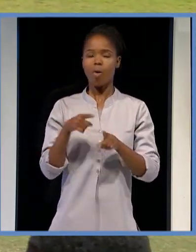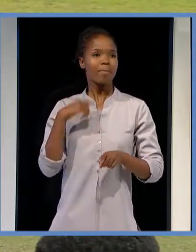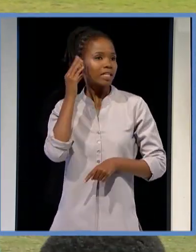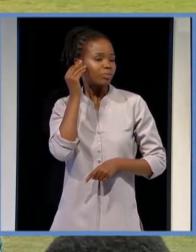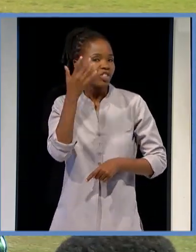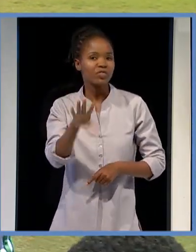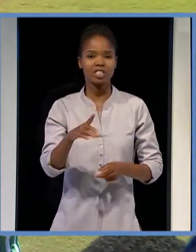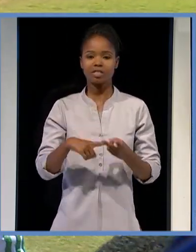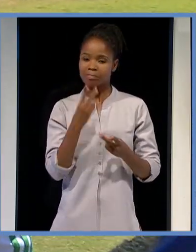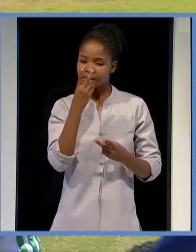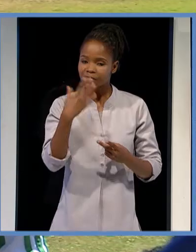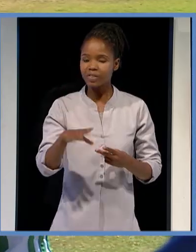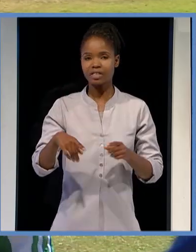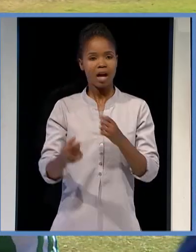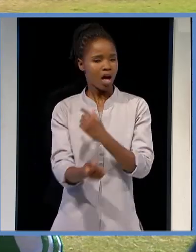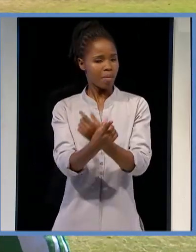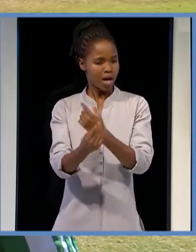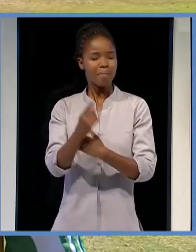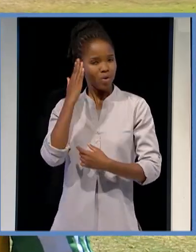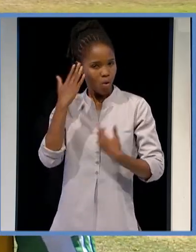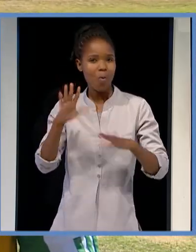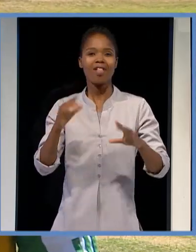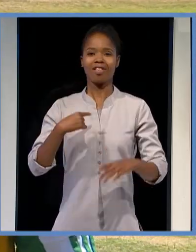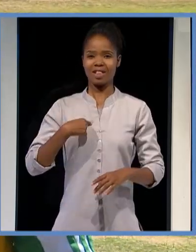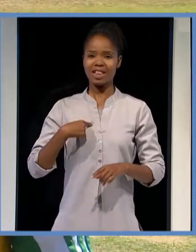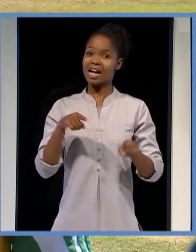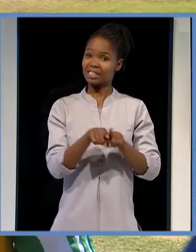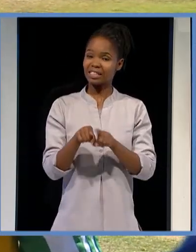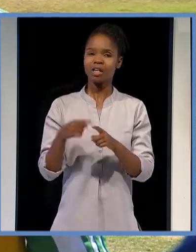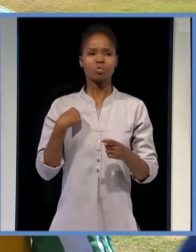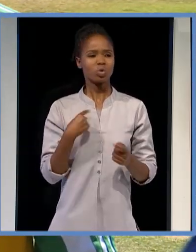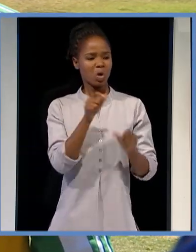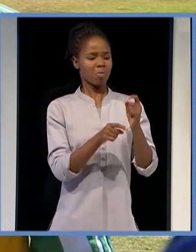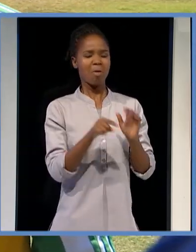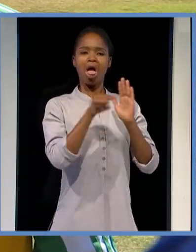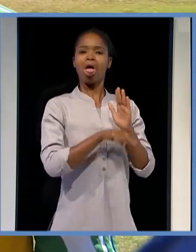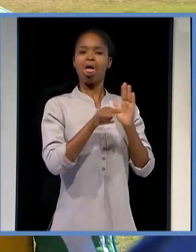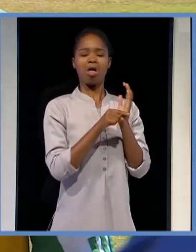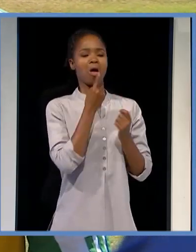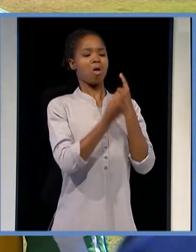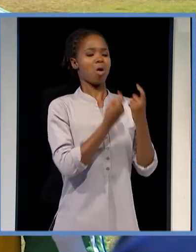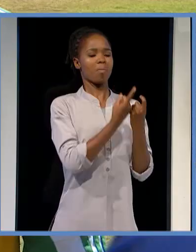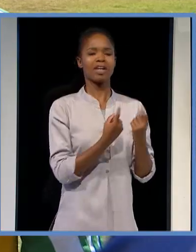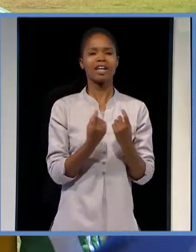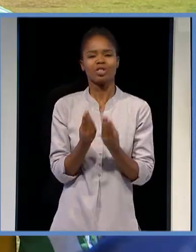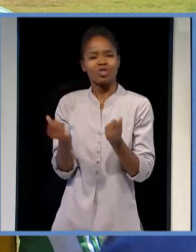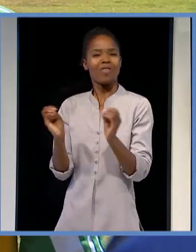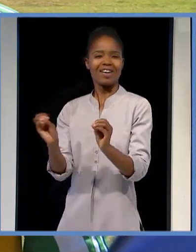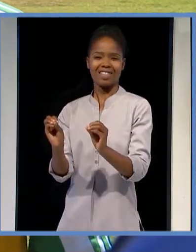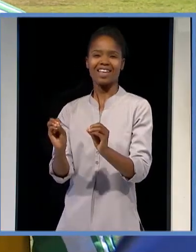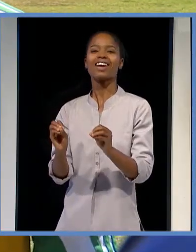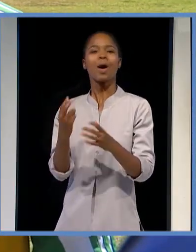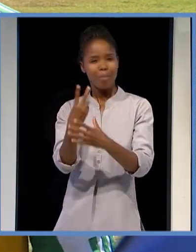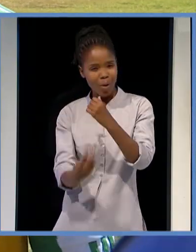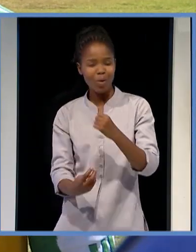We know what we need to do. You know, how do you balance complaining versus action. You Yeah. know what I'm saying? Yeah. Which one